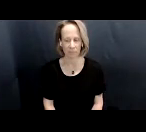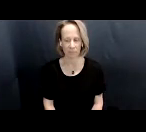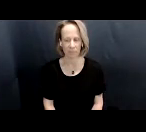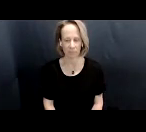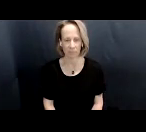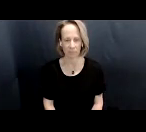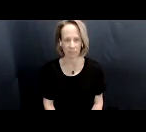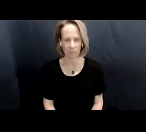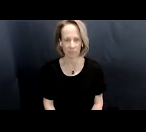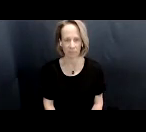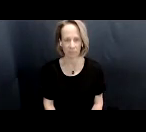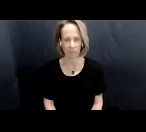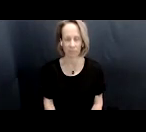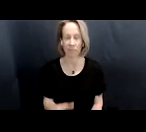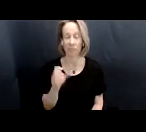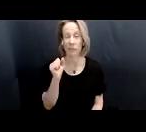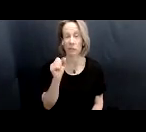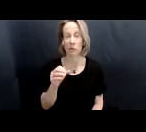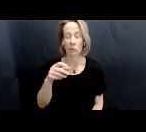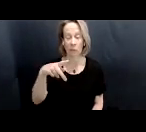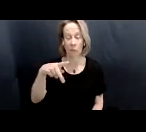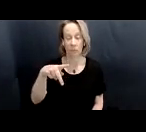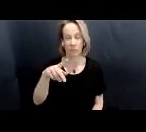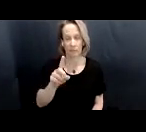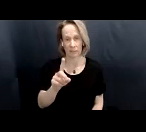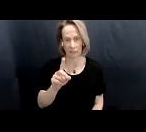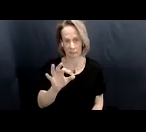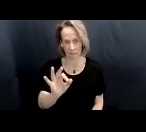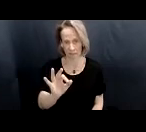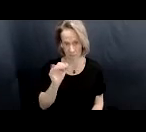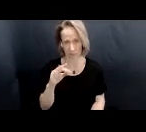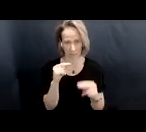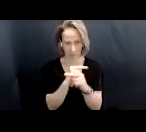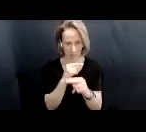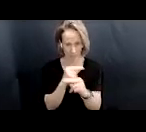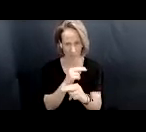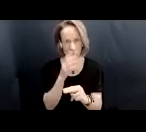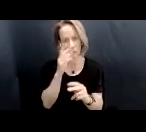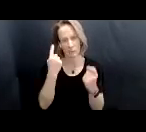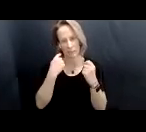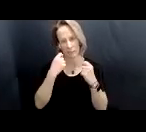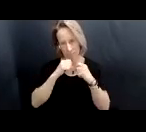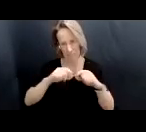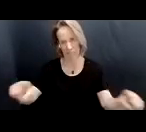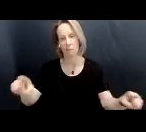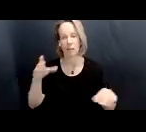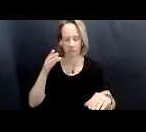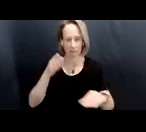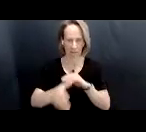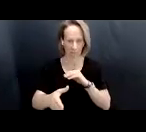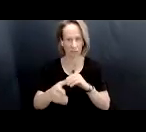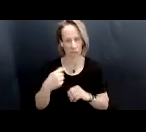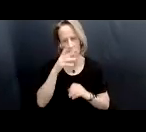And so a PDF of the slides will be mailed out following the training. So don't worry about that. We'll email that to all the